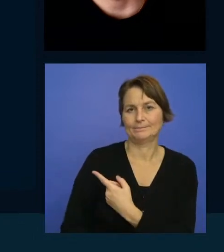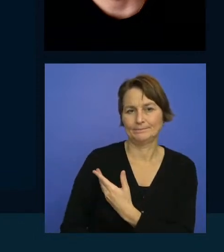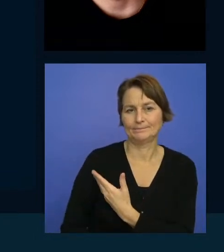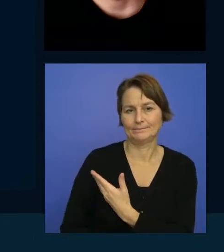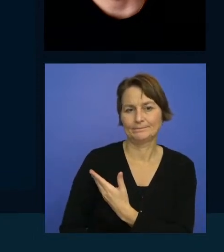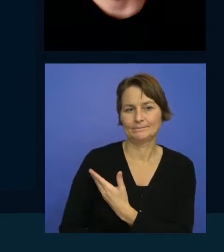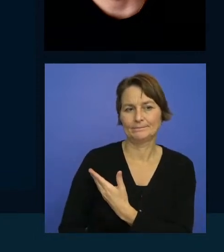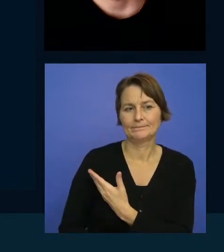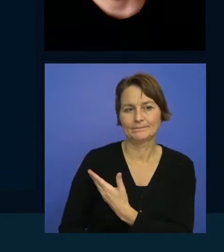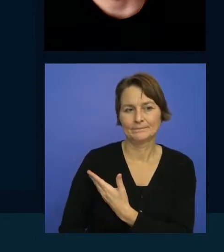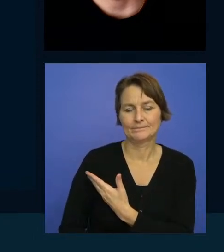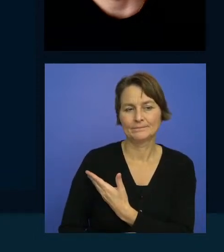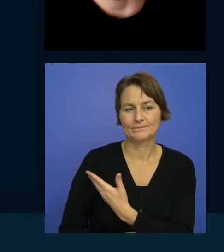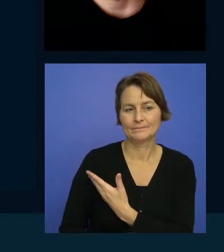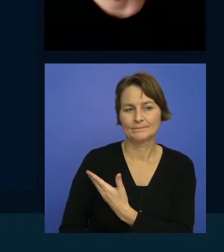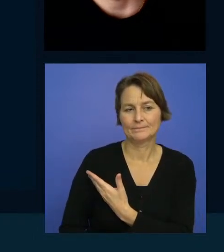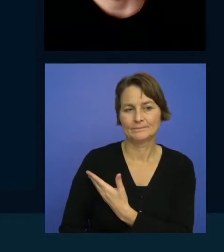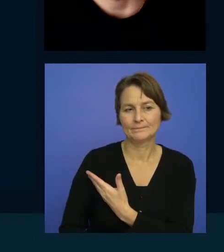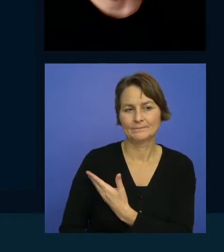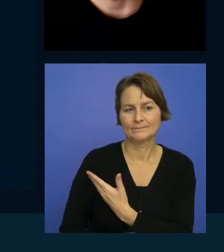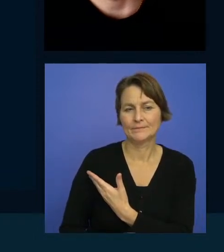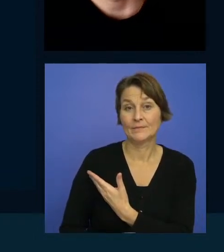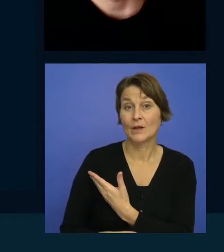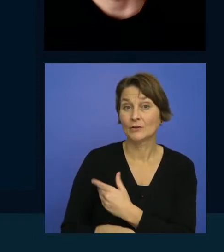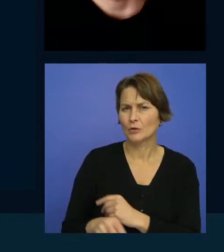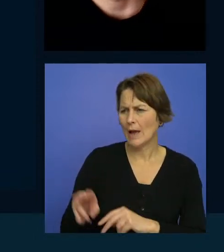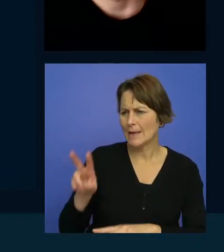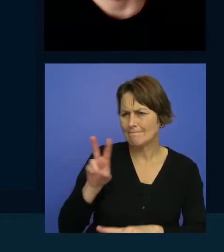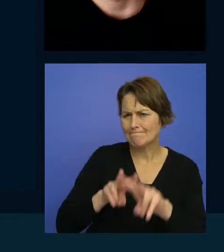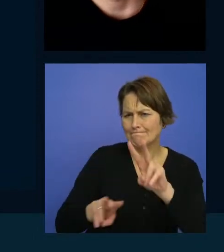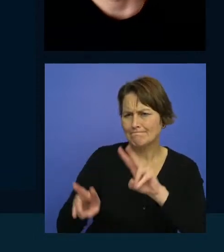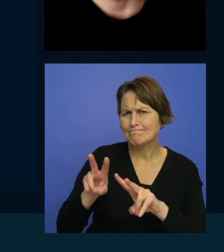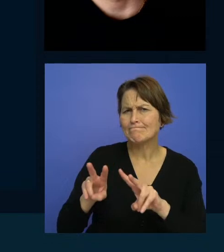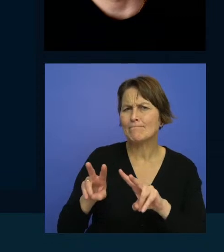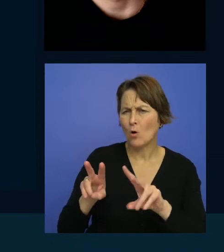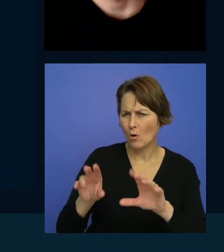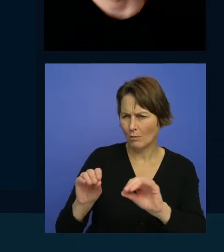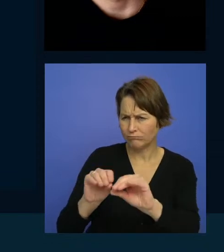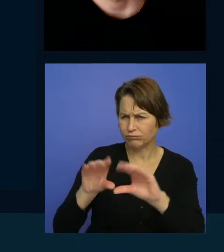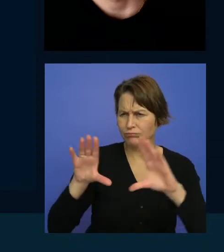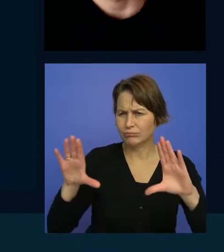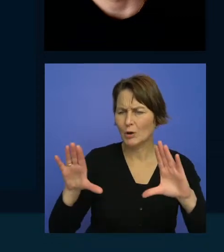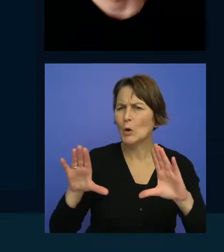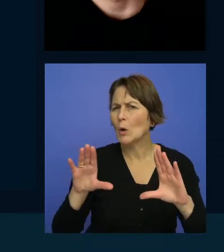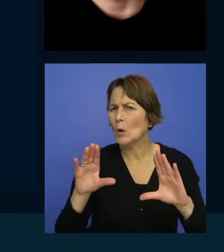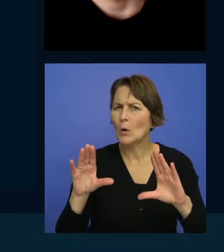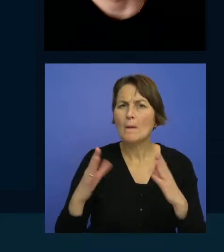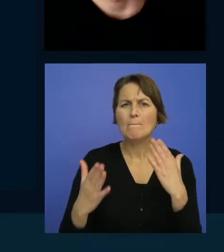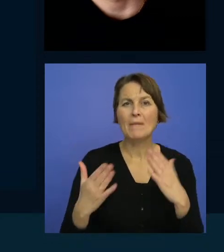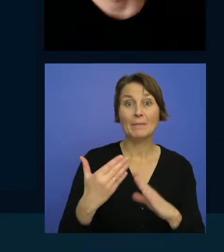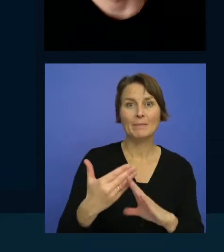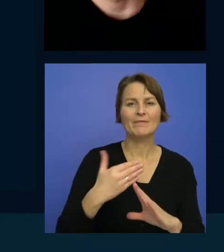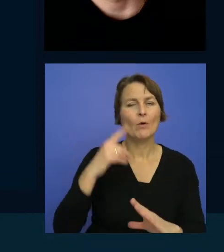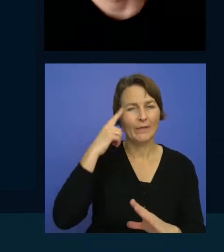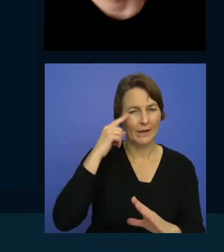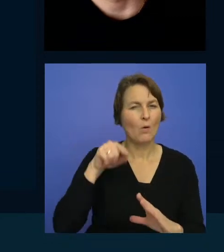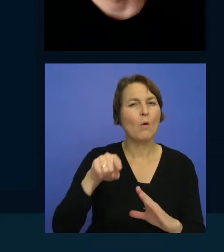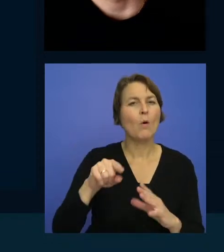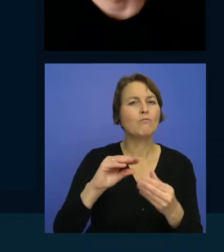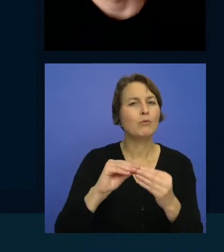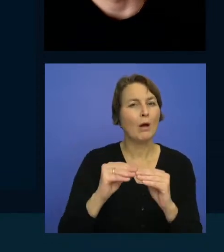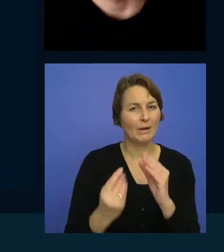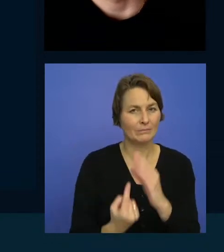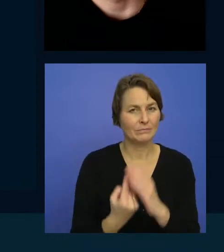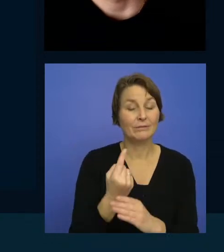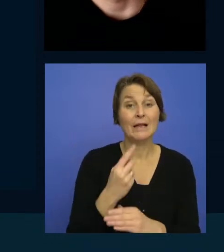features to help give me a feel for the data set and uncover any potential issues up front. It looks like this data